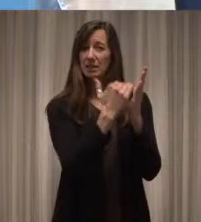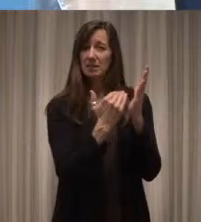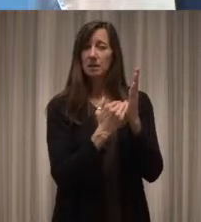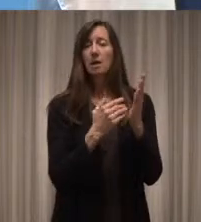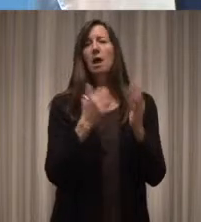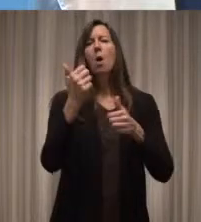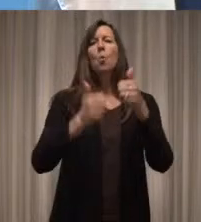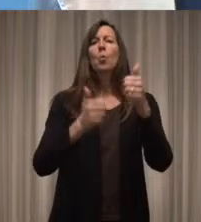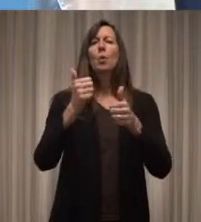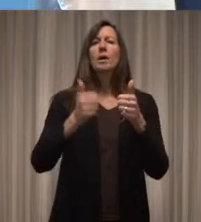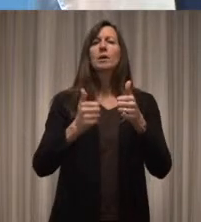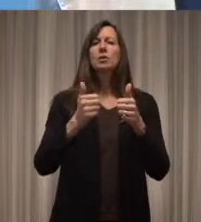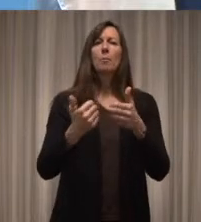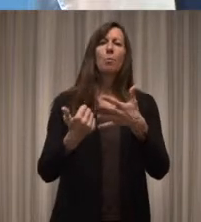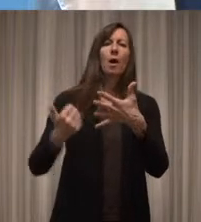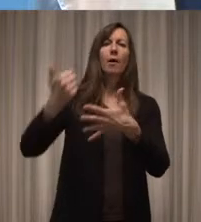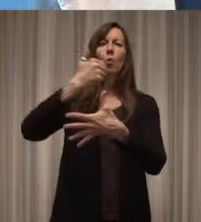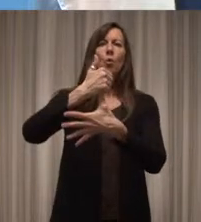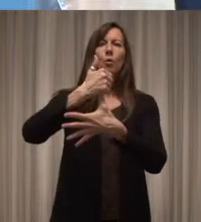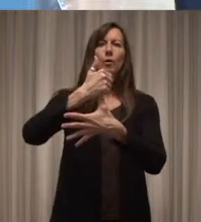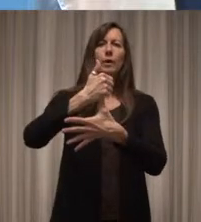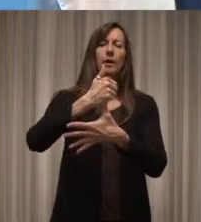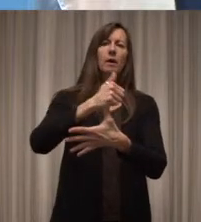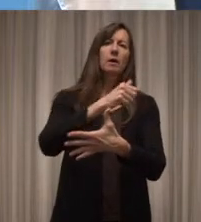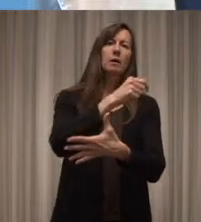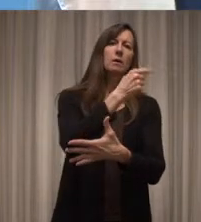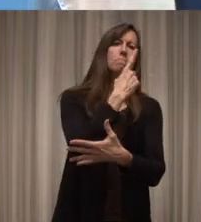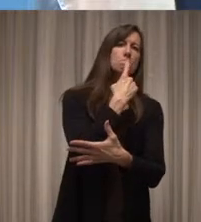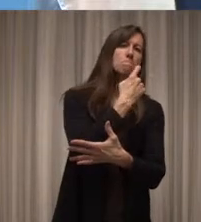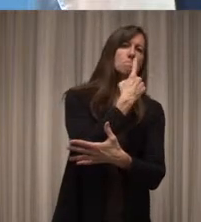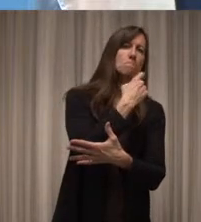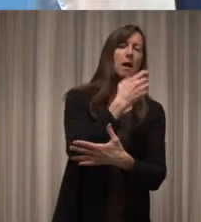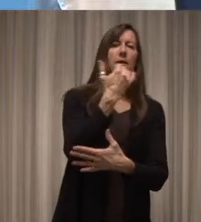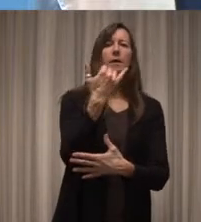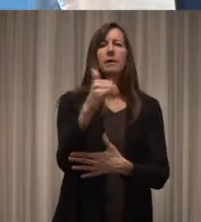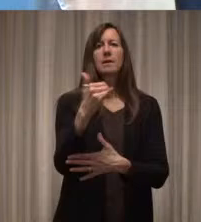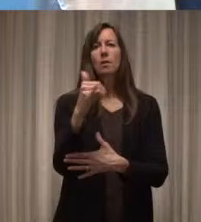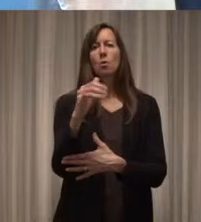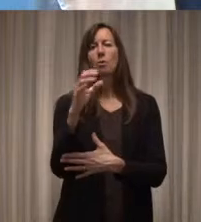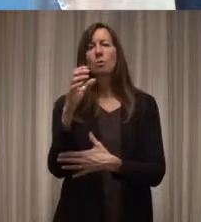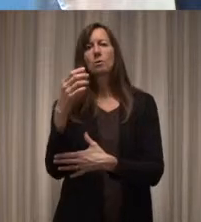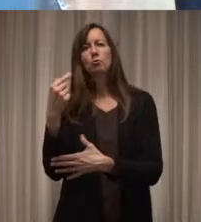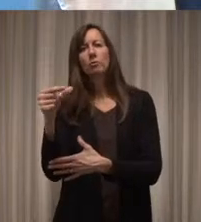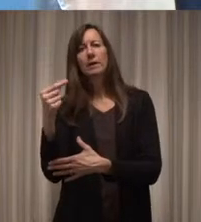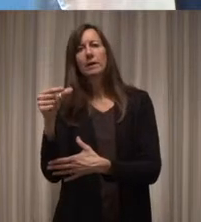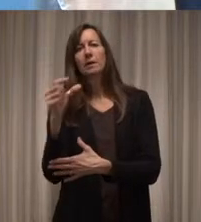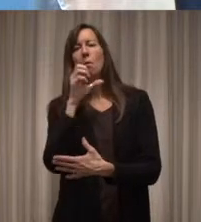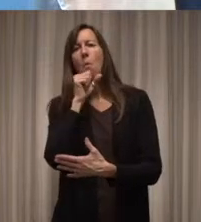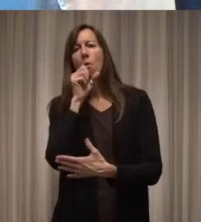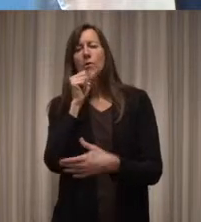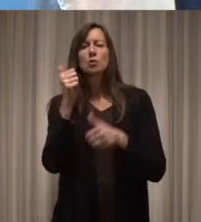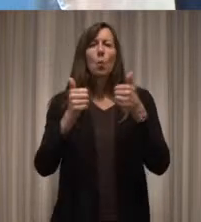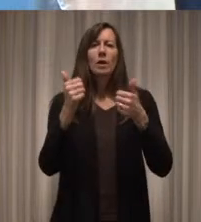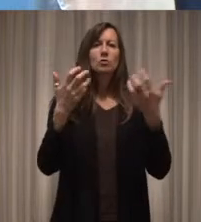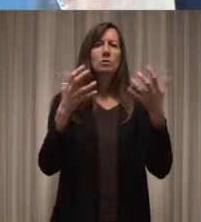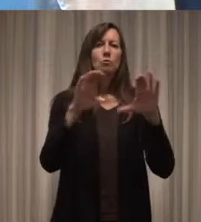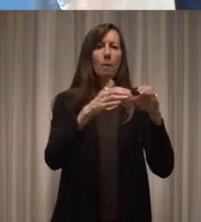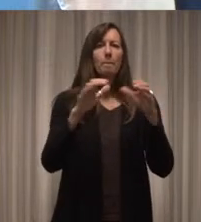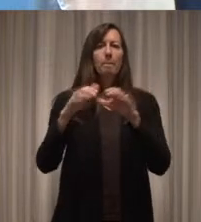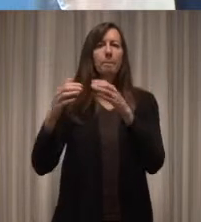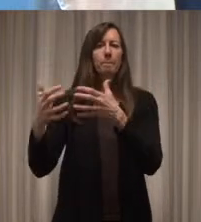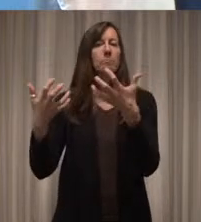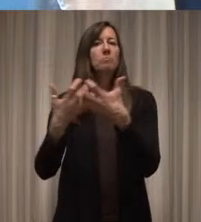yellow, green, and so on. And that way you'll know where in the relative line you belong. And then as your group comes